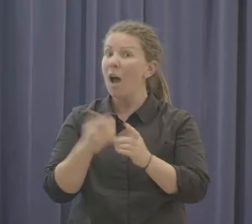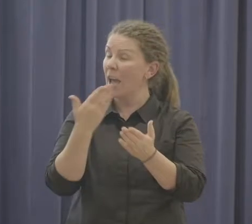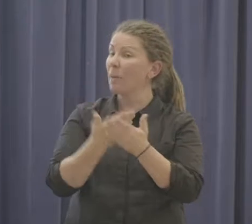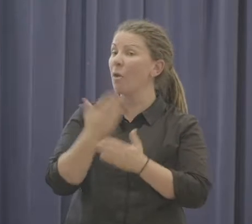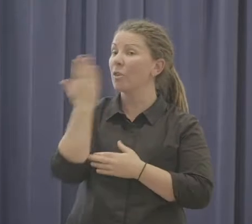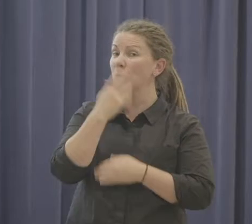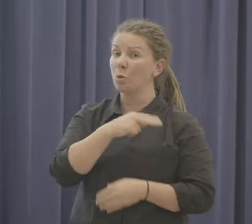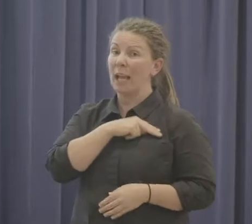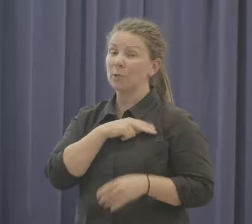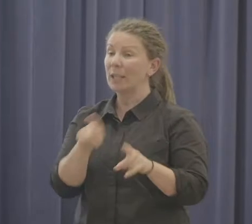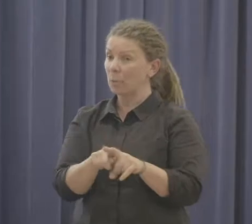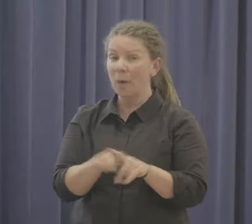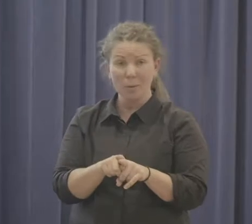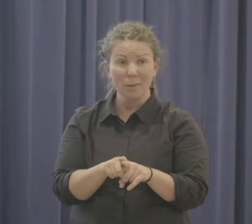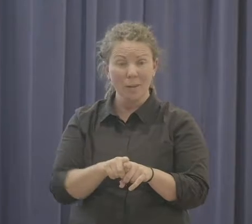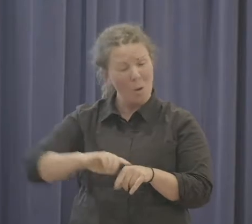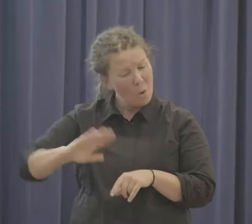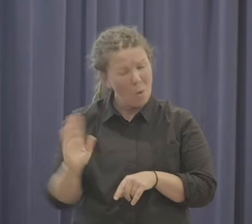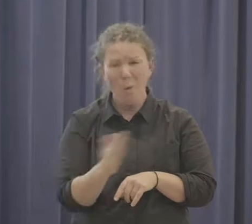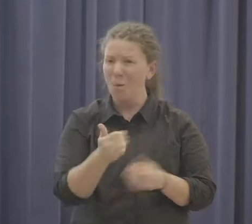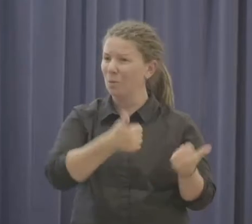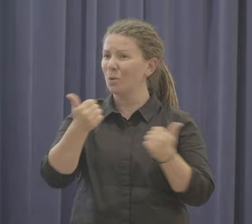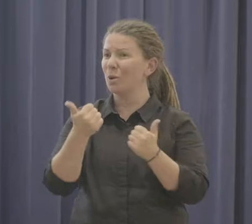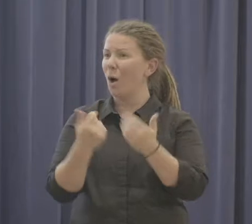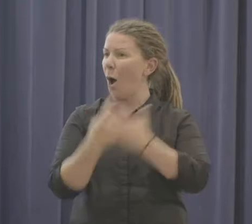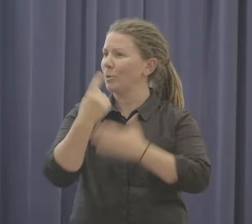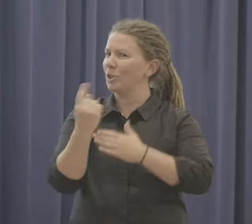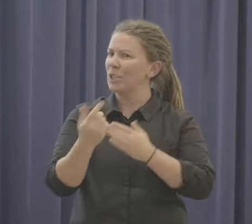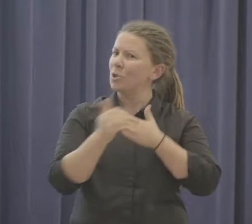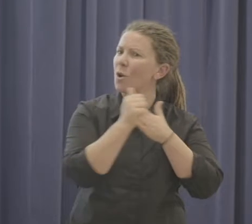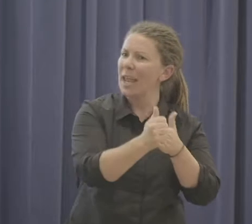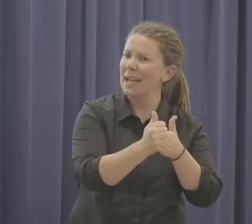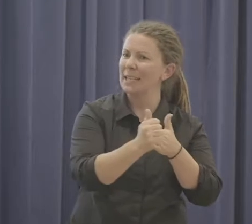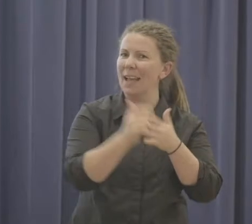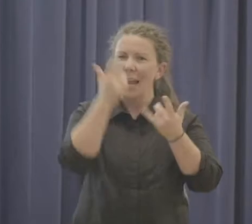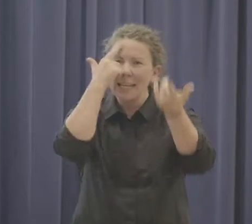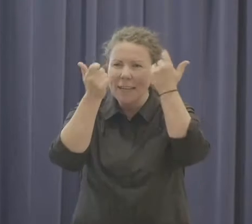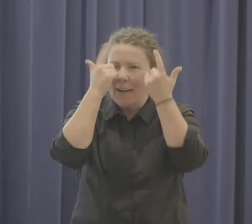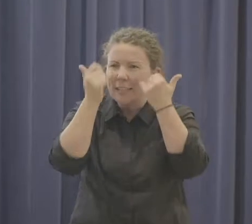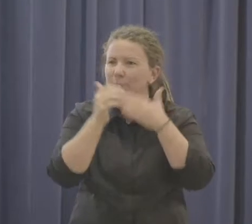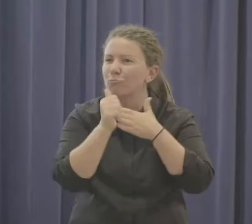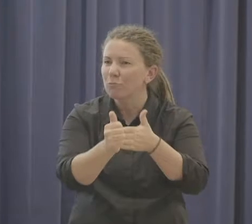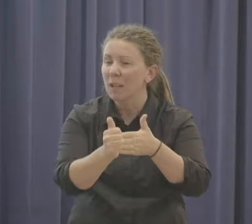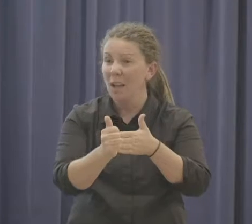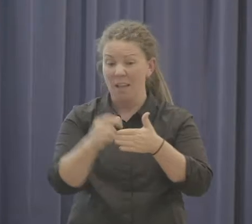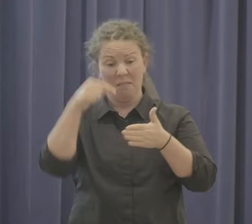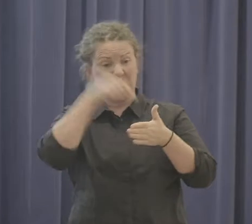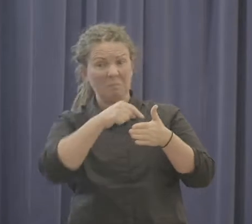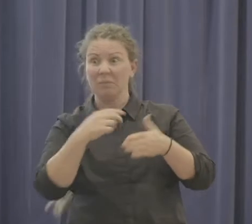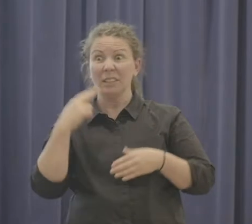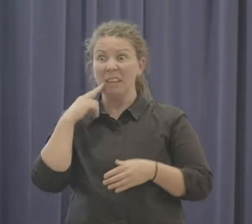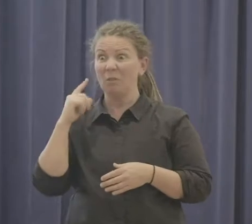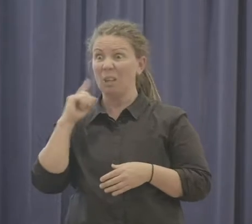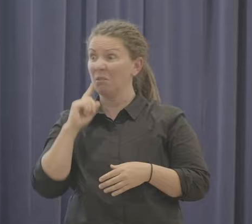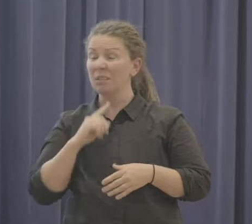council. All of these have been great opportunities to learn to lead and innovate. I think an important part of being a good leader,